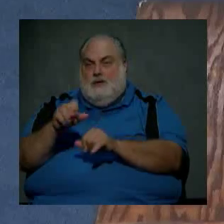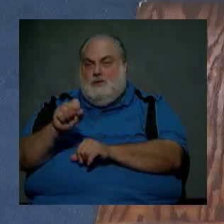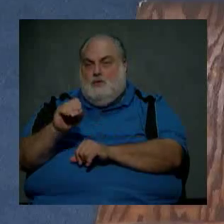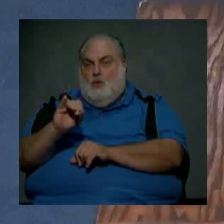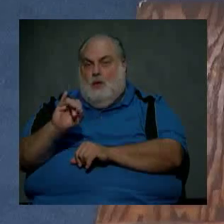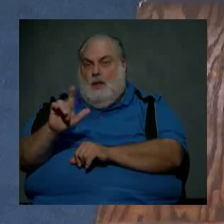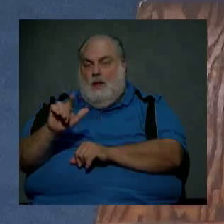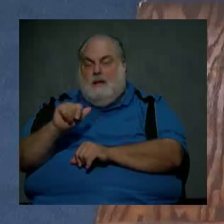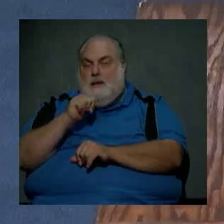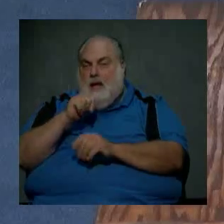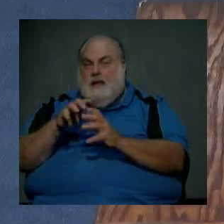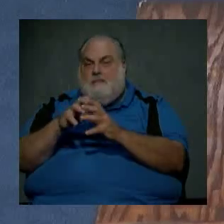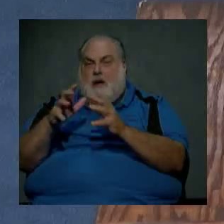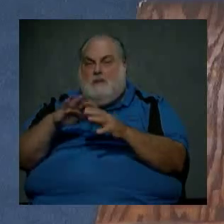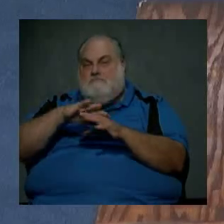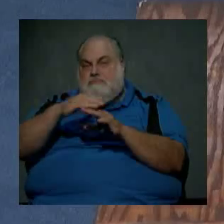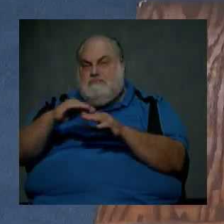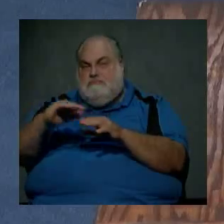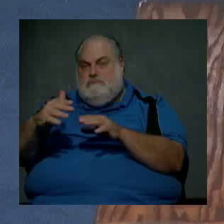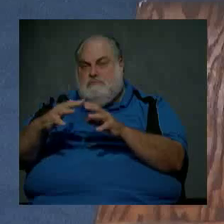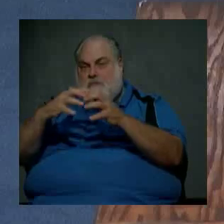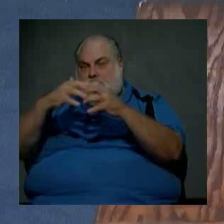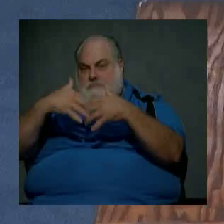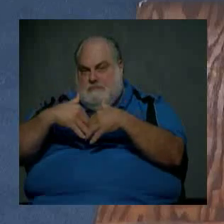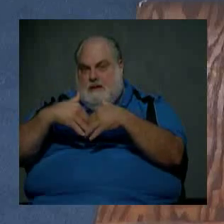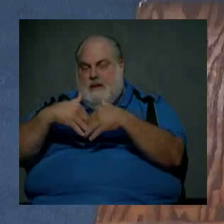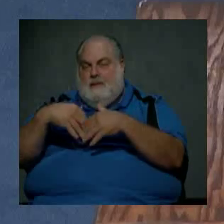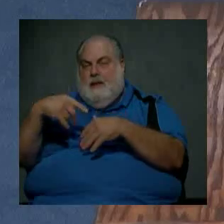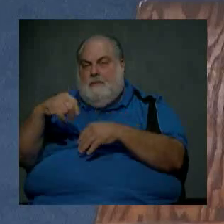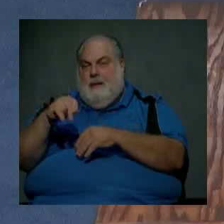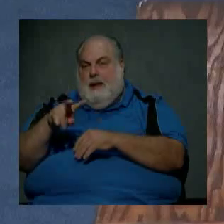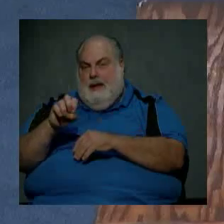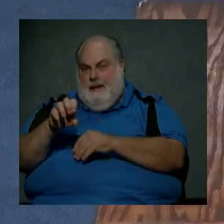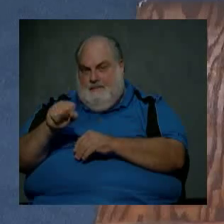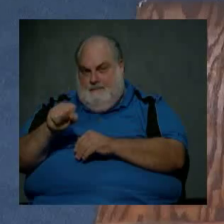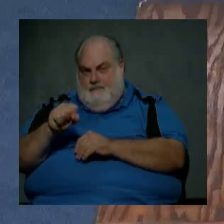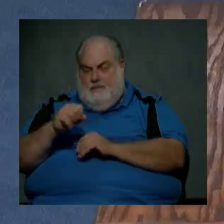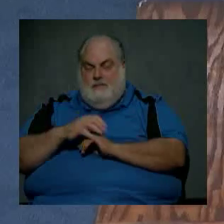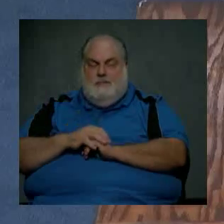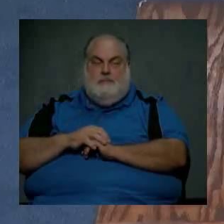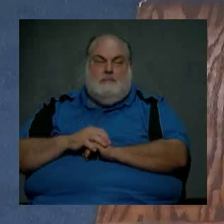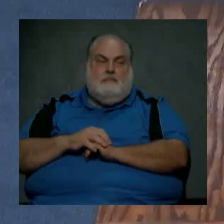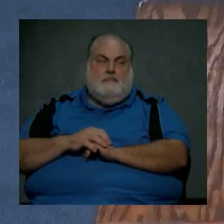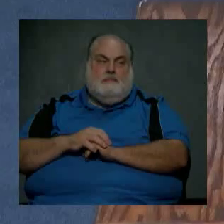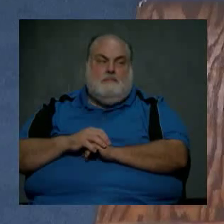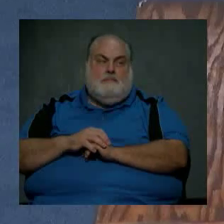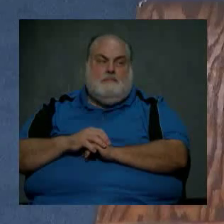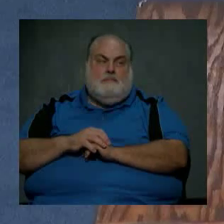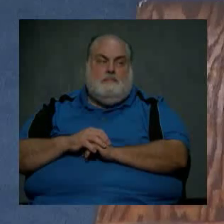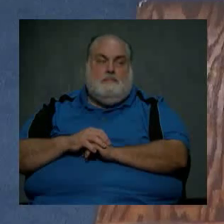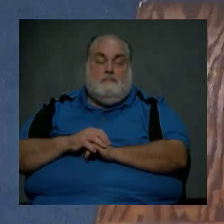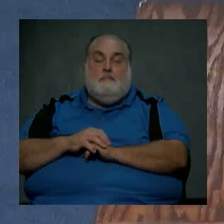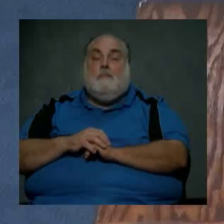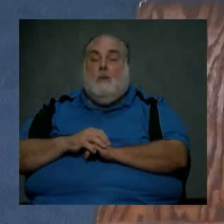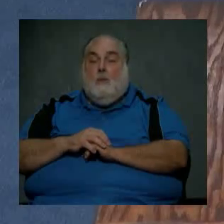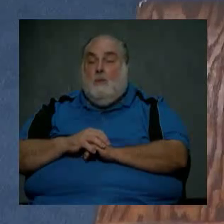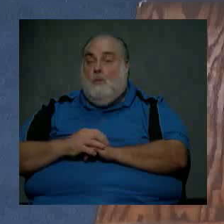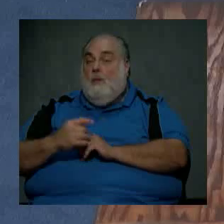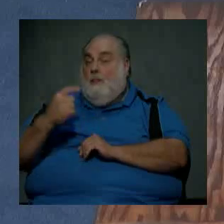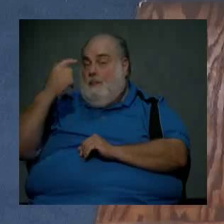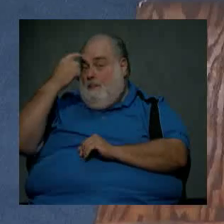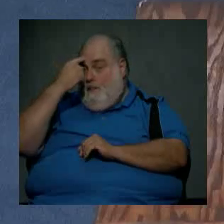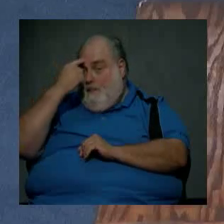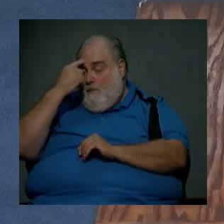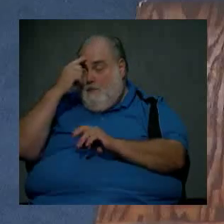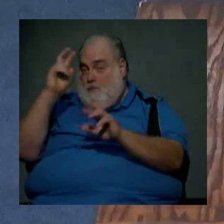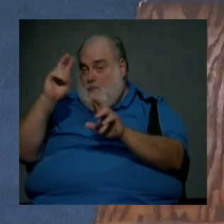have as much buckling and caving of the pavers that we have there now. We were ready to come to the